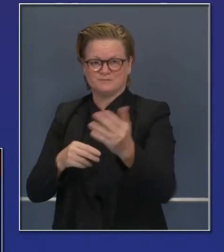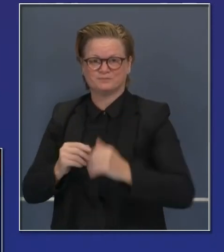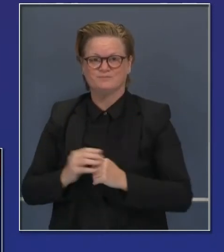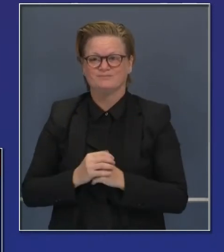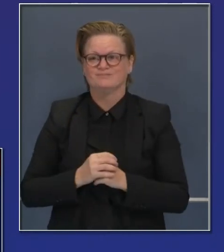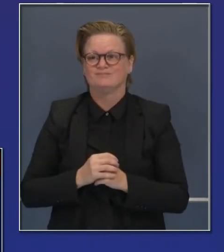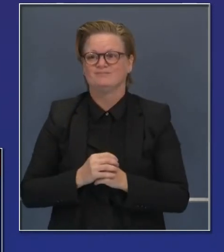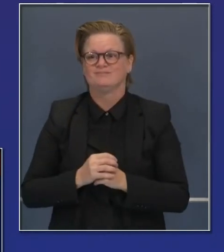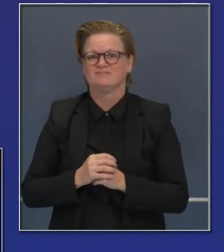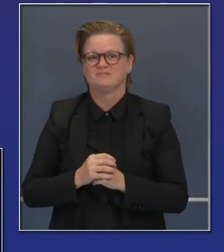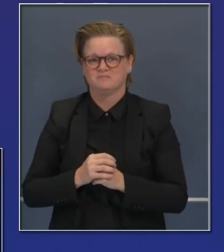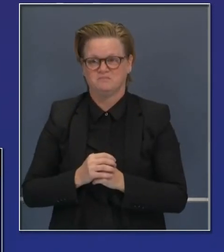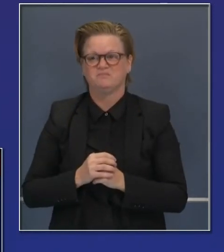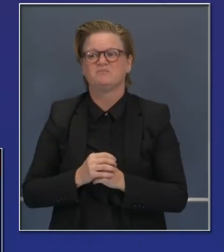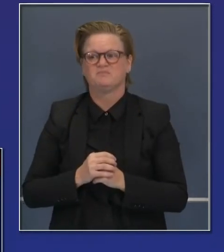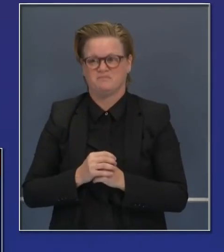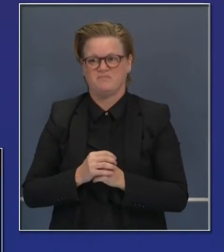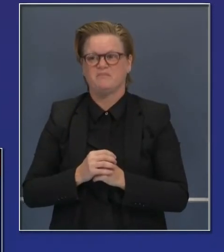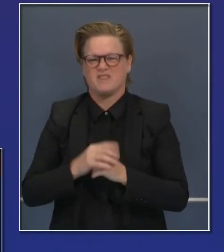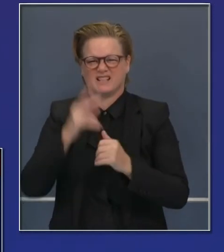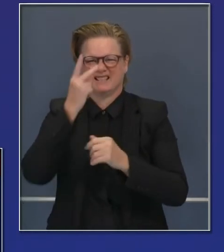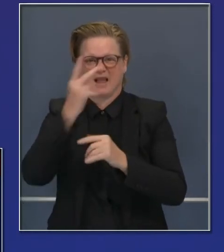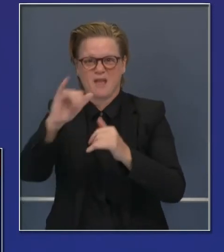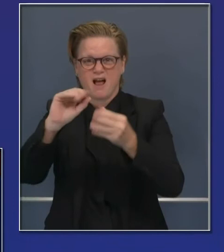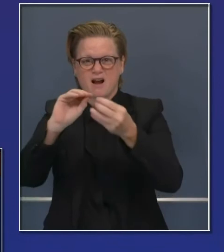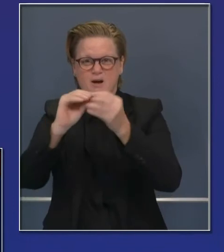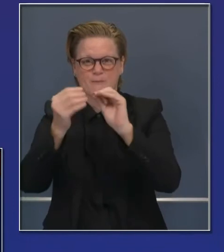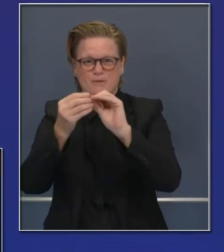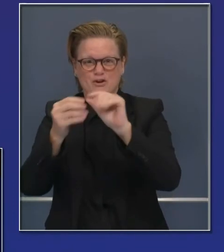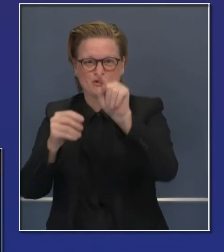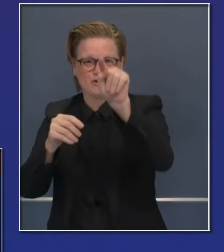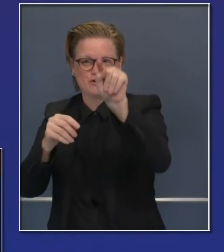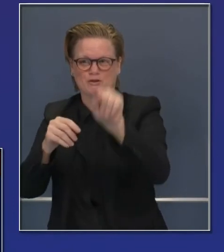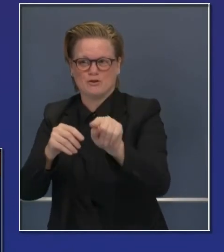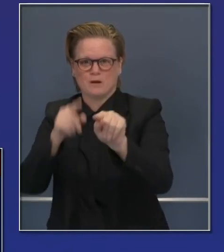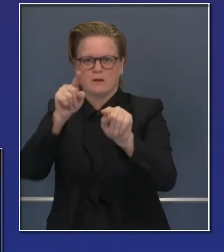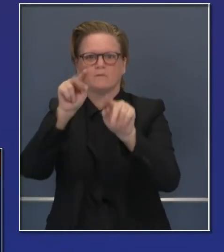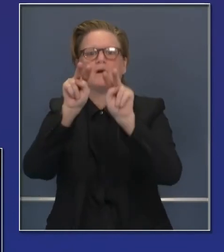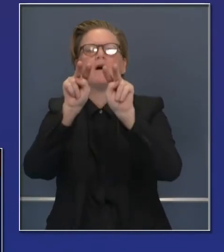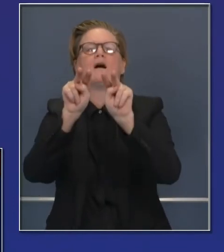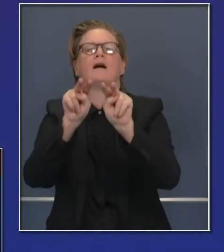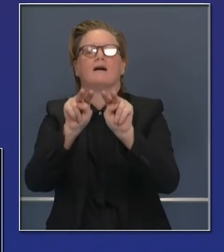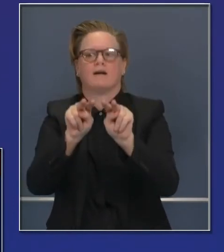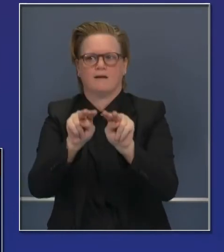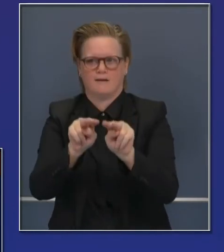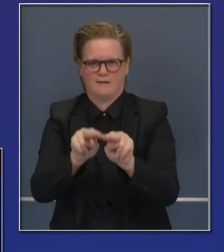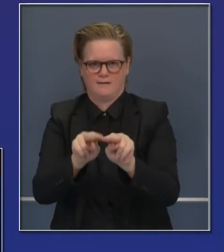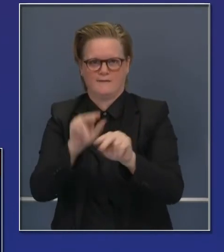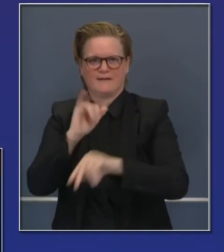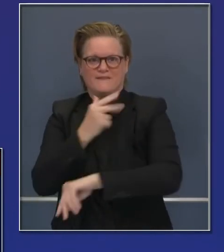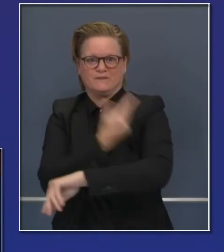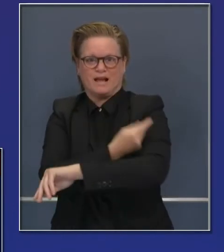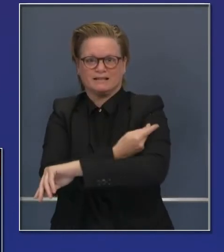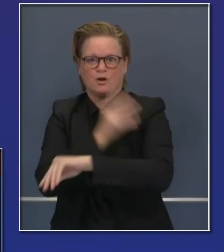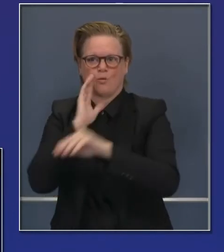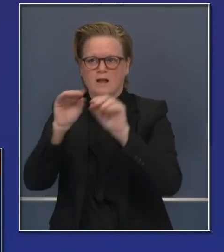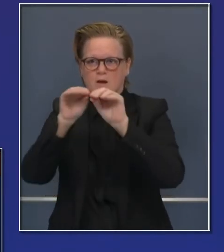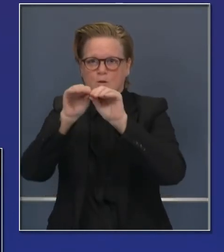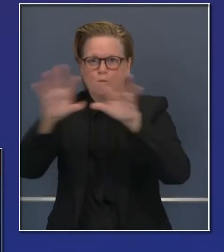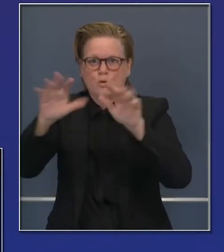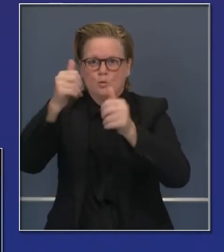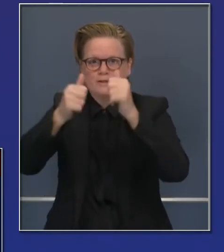327,600 doses in the first tranche. These are our vaccine regions. I distinguish the